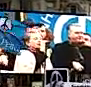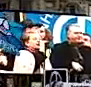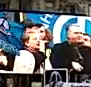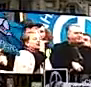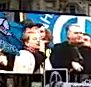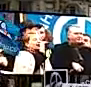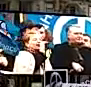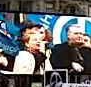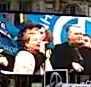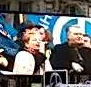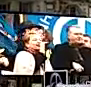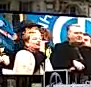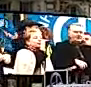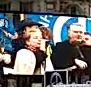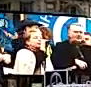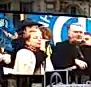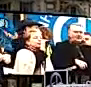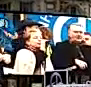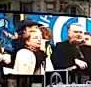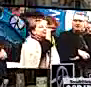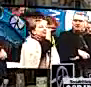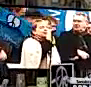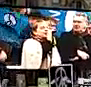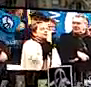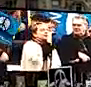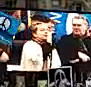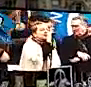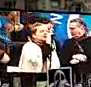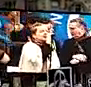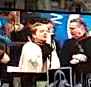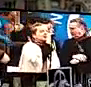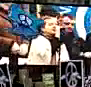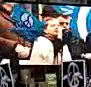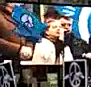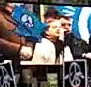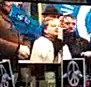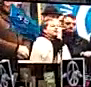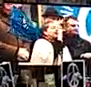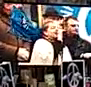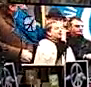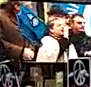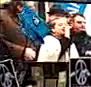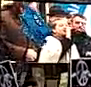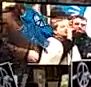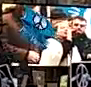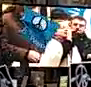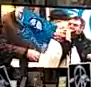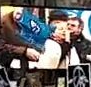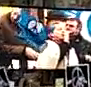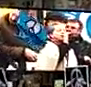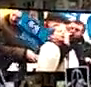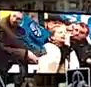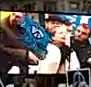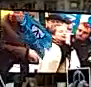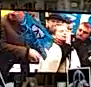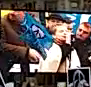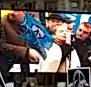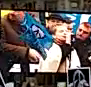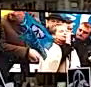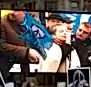We know that our government here in Westminster, Trident, our message to them